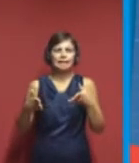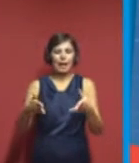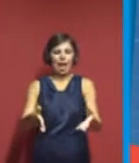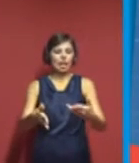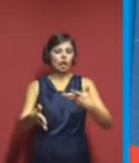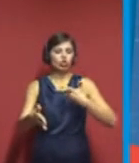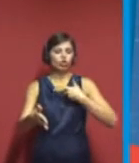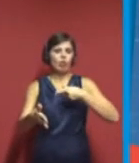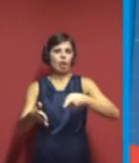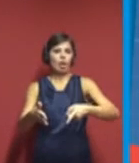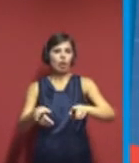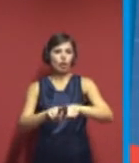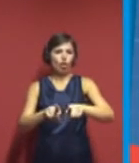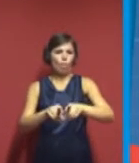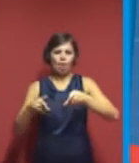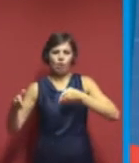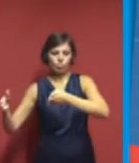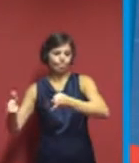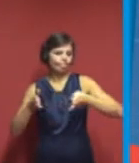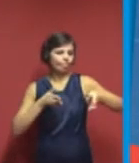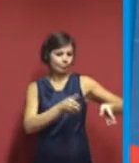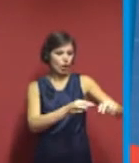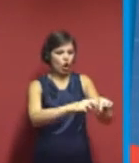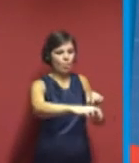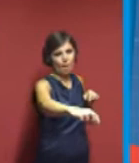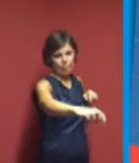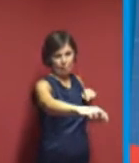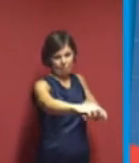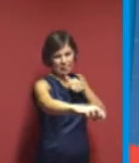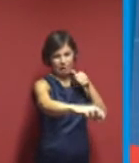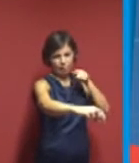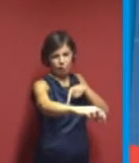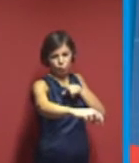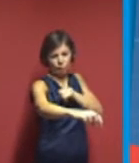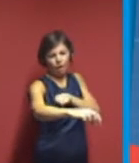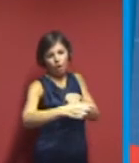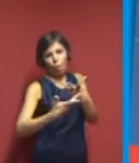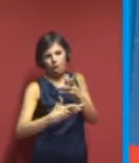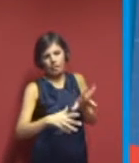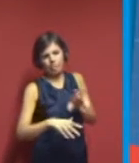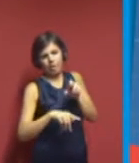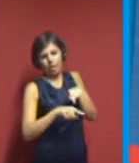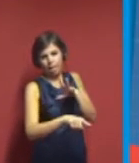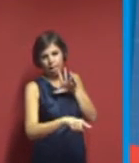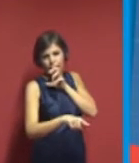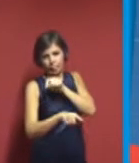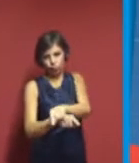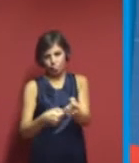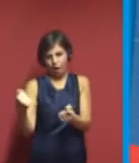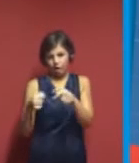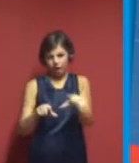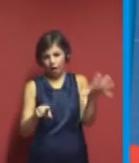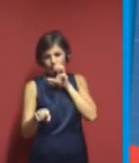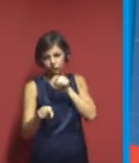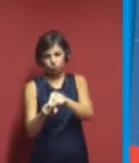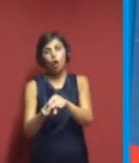lane detection, it is based on particle filters and AI. And it is able to compute the distance between the lanes and probability of